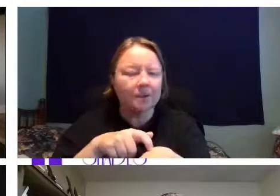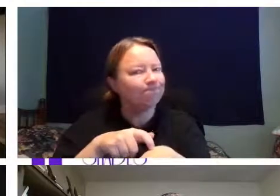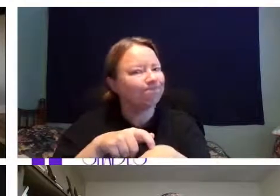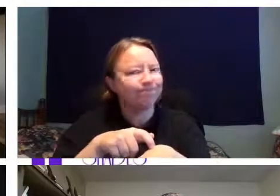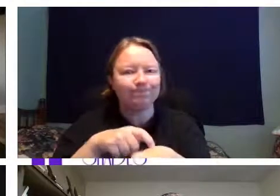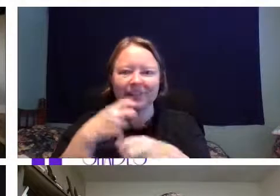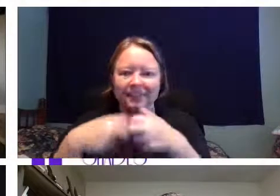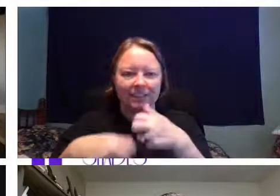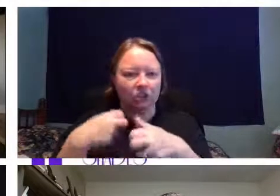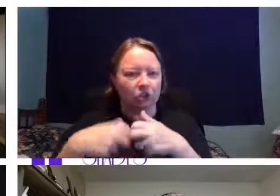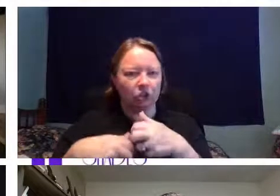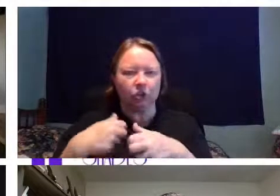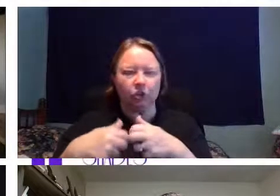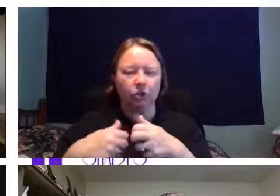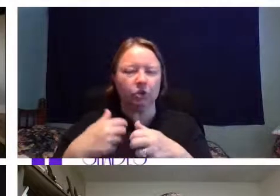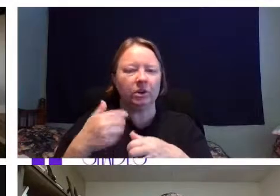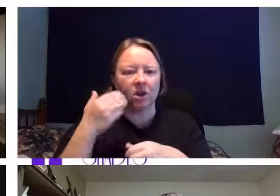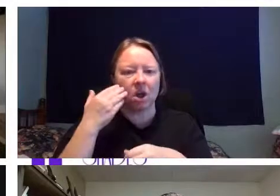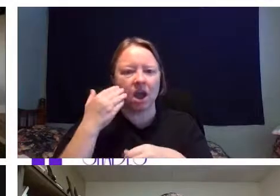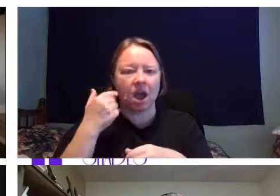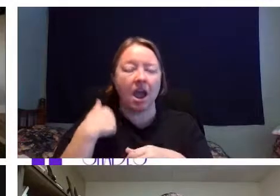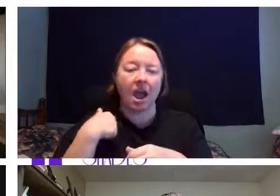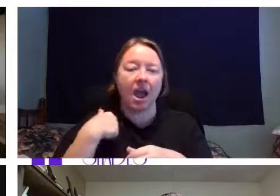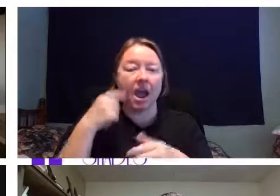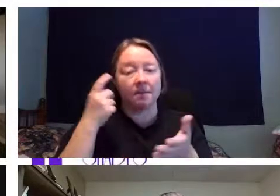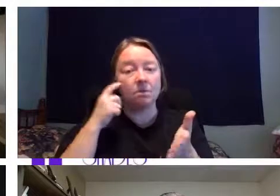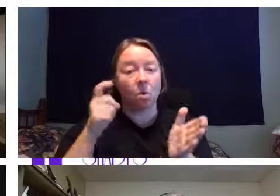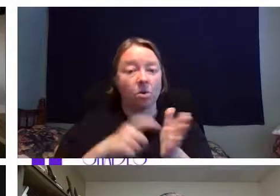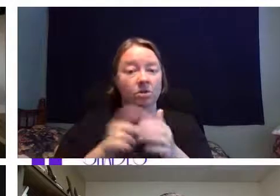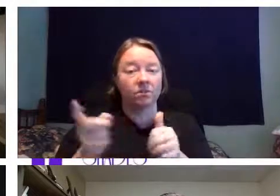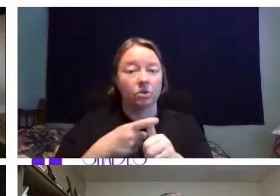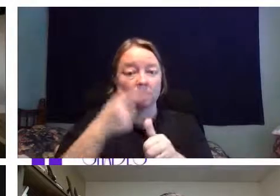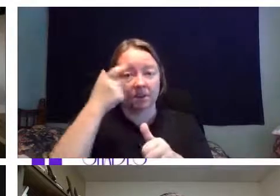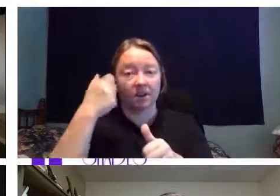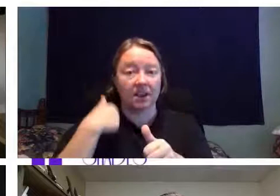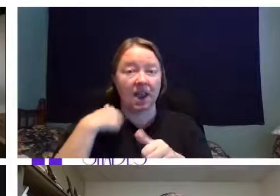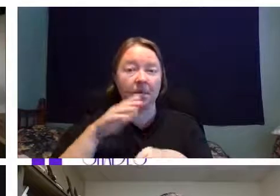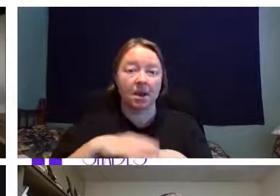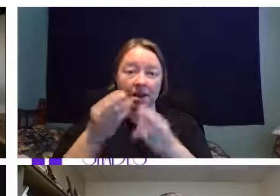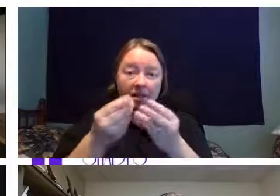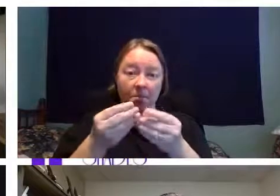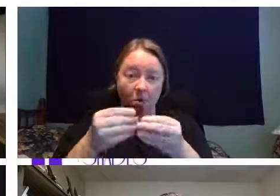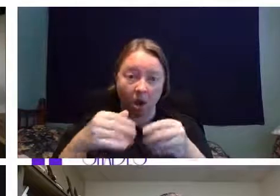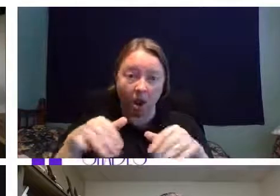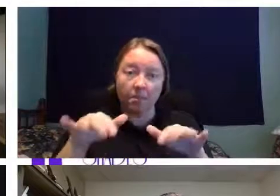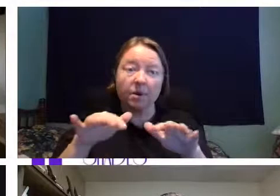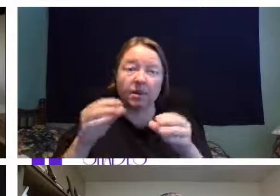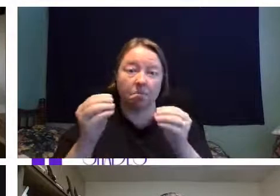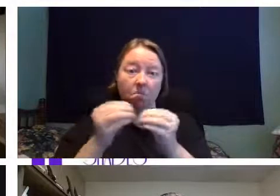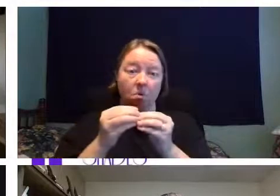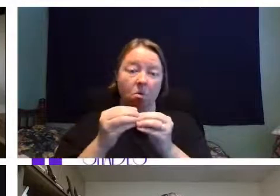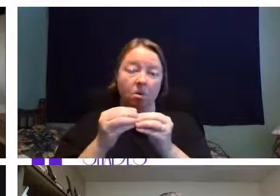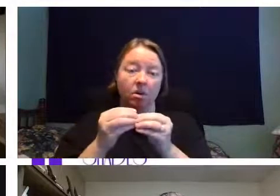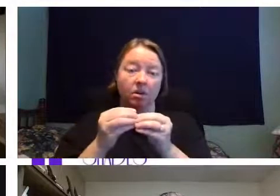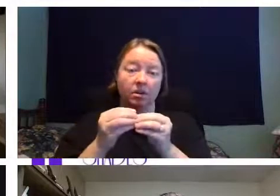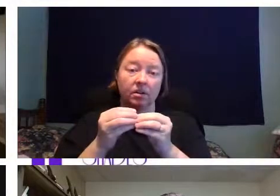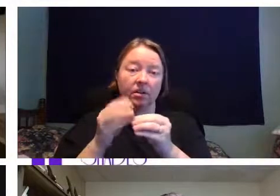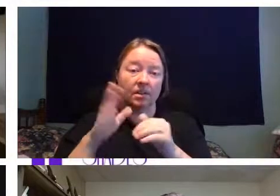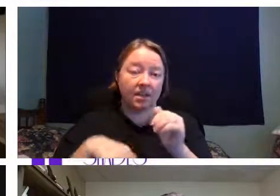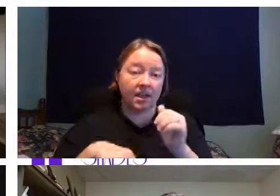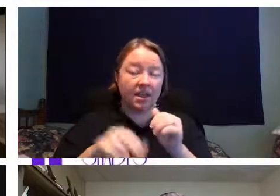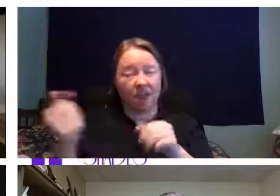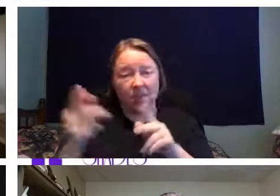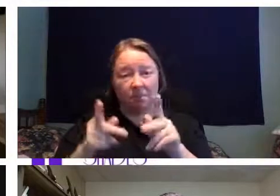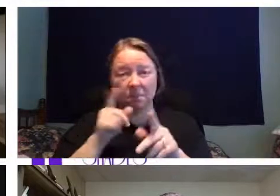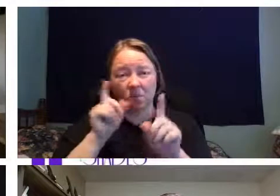the time, and I may notice it first because I'm on property, more than, the people that frequent